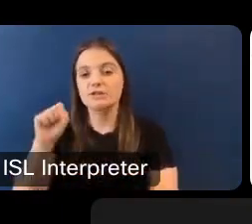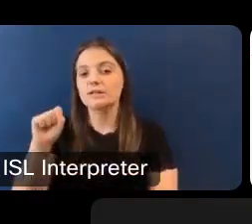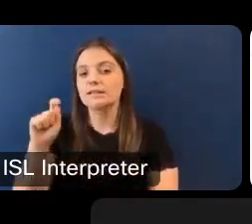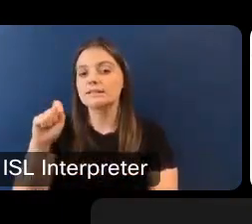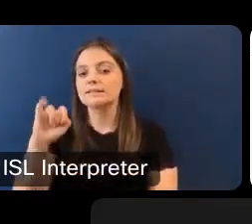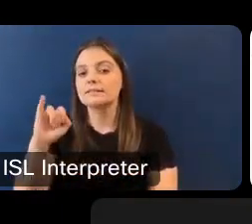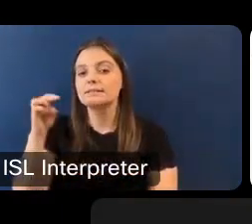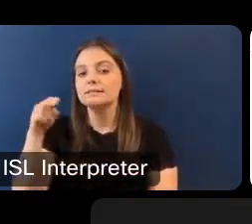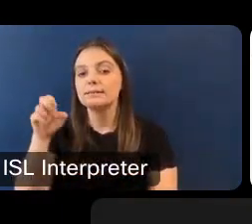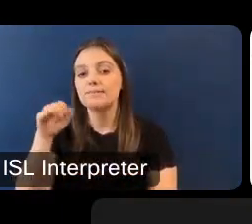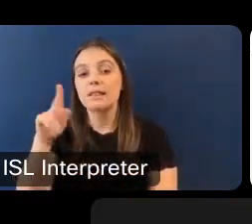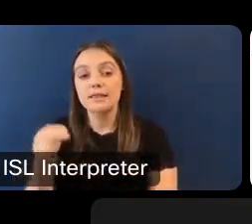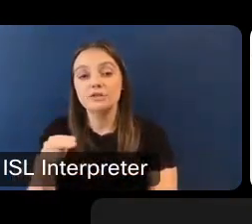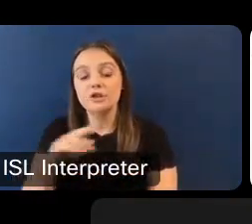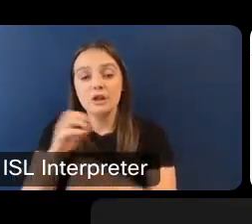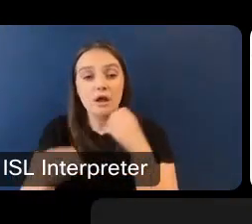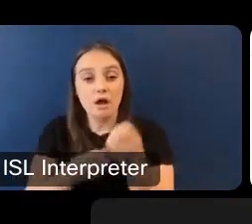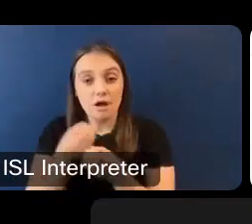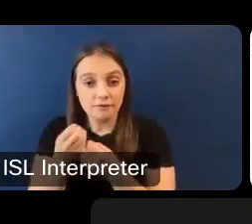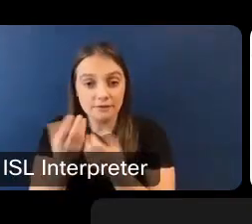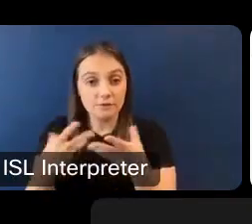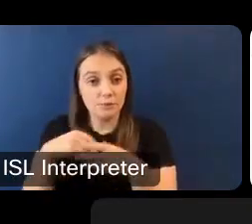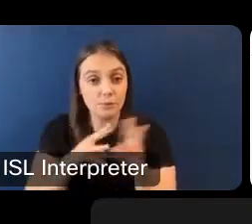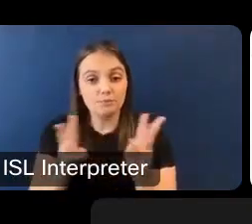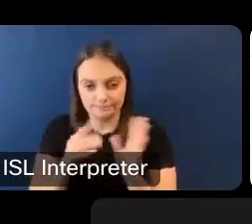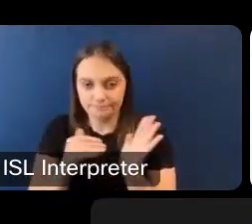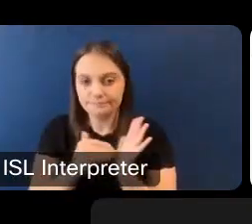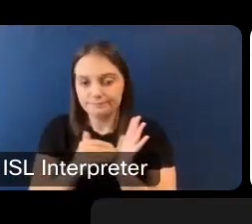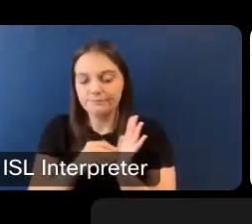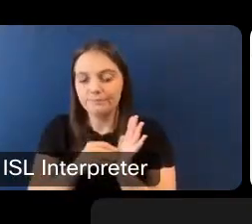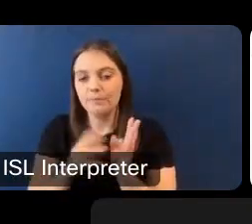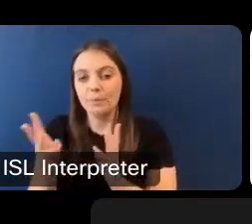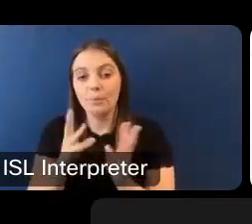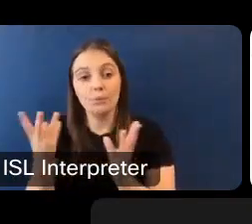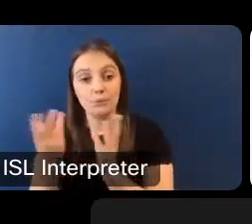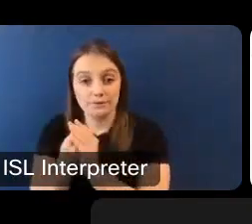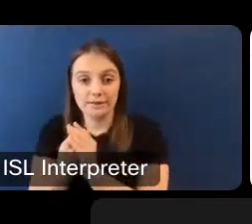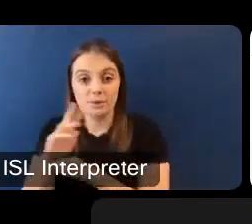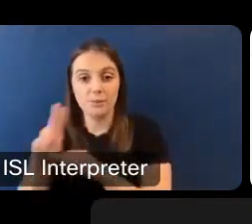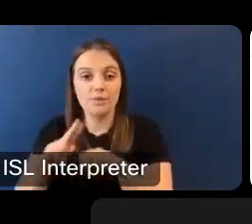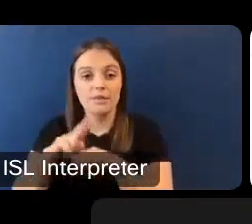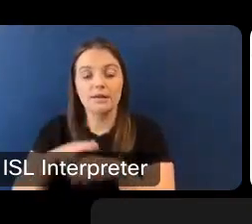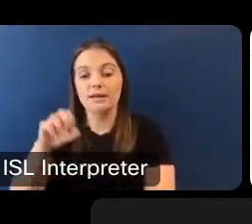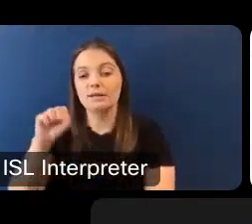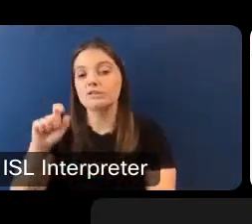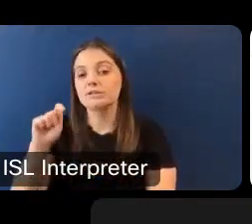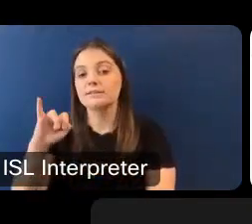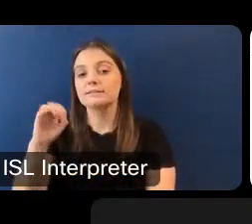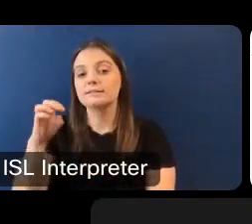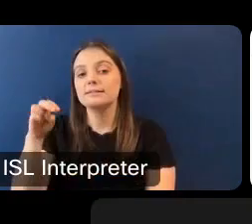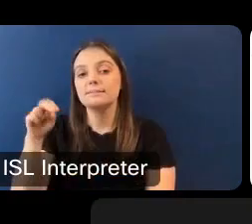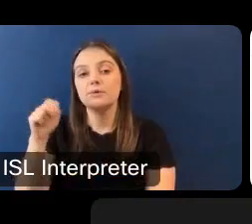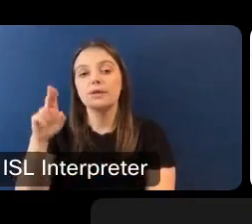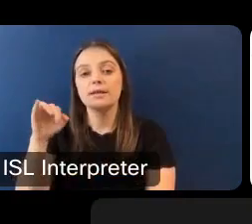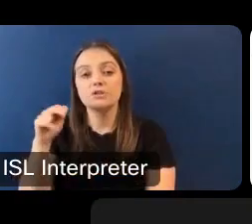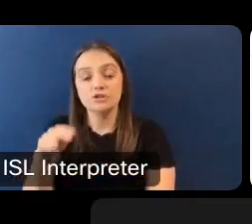other simulation labs as part of their work? Yeah, so we would work very closely actually with the National Simulation Office. We'd have